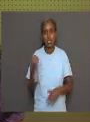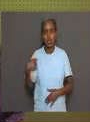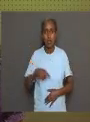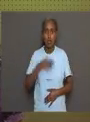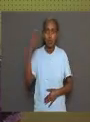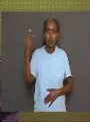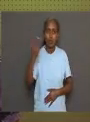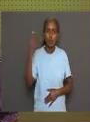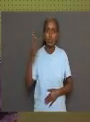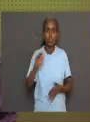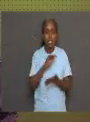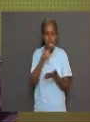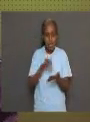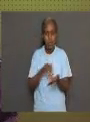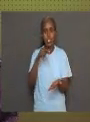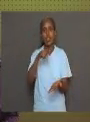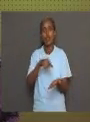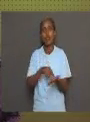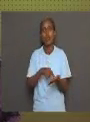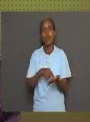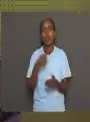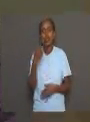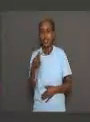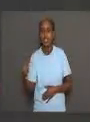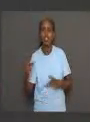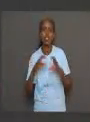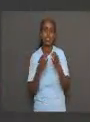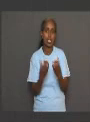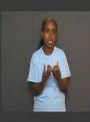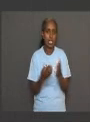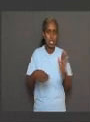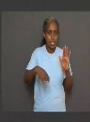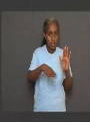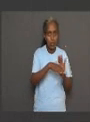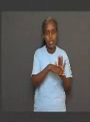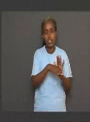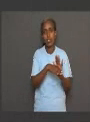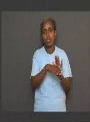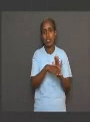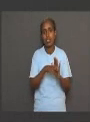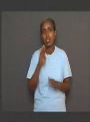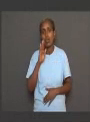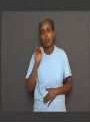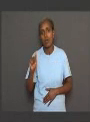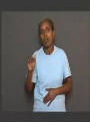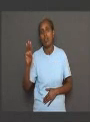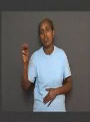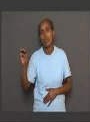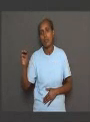use the midpoint of each class, represented